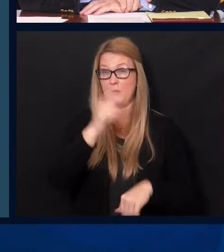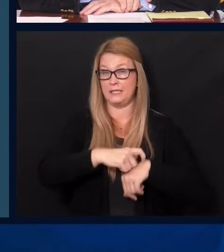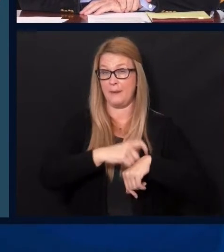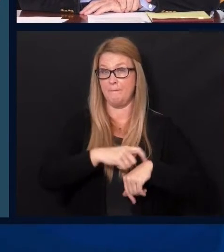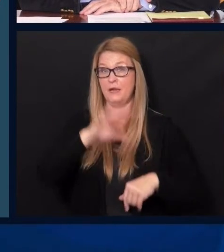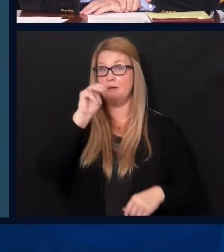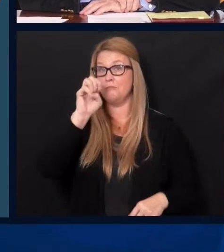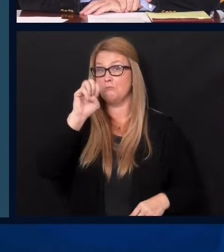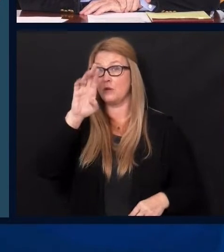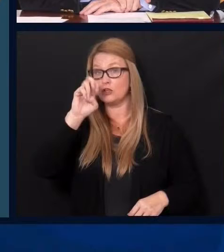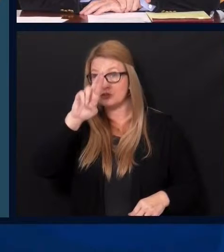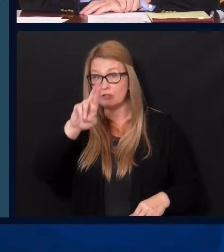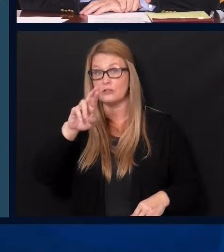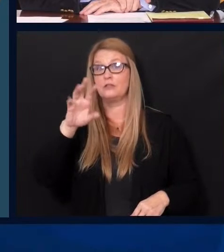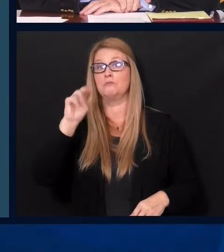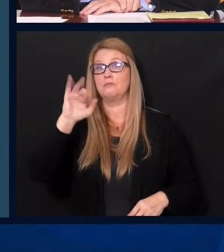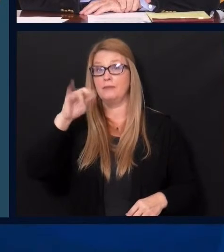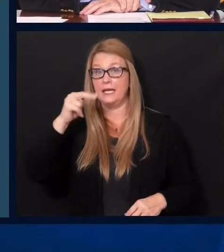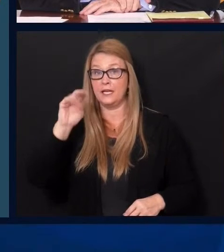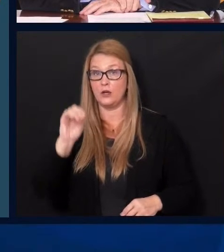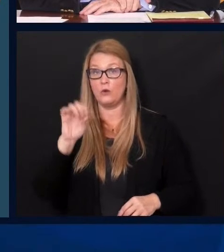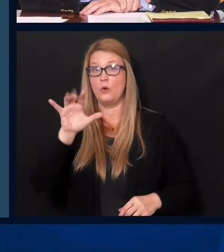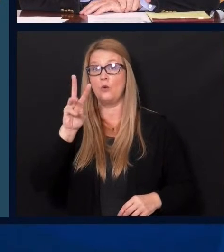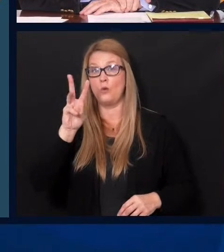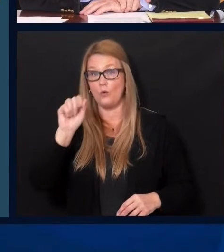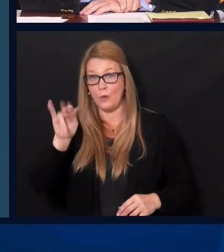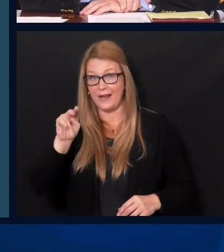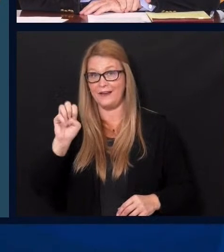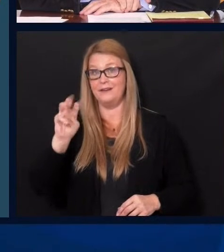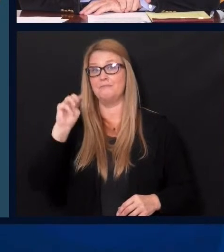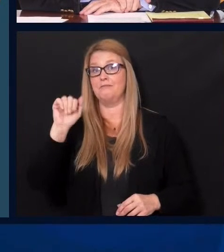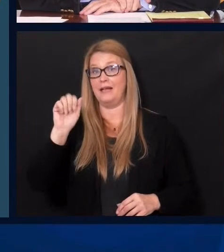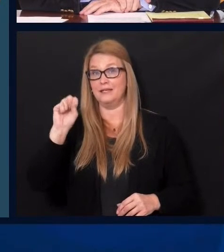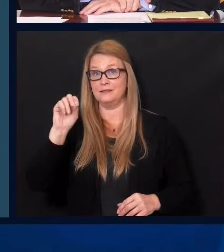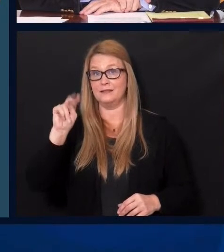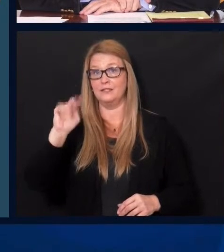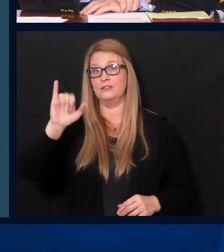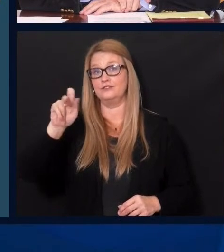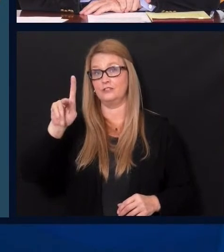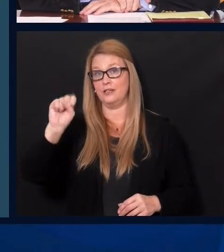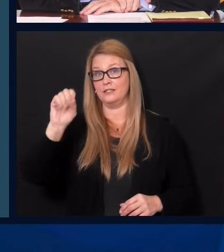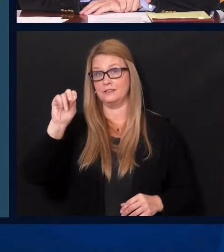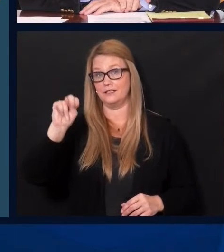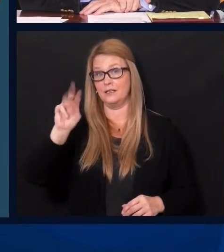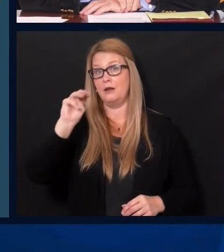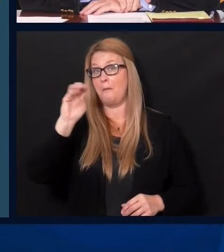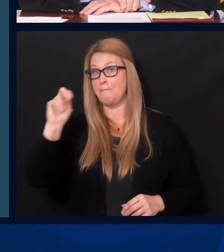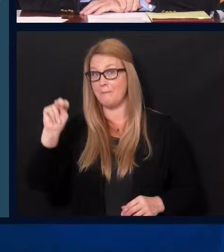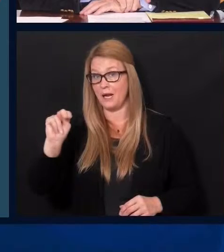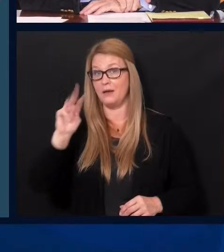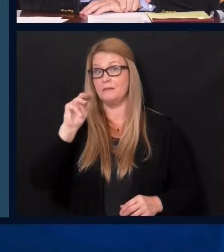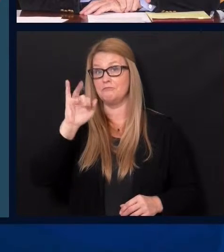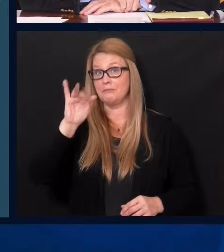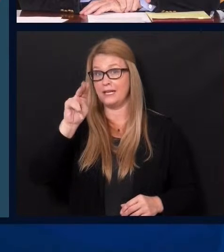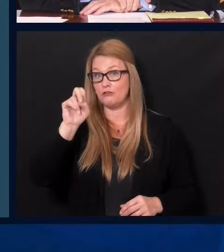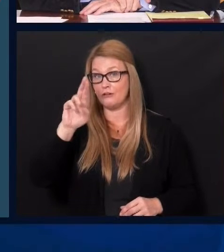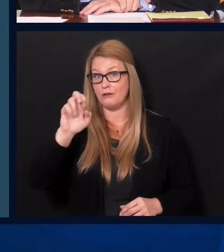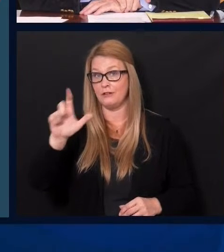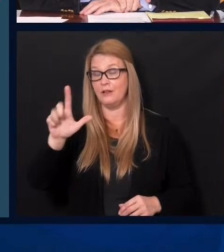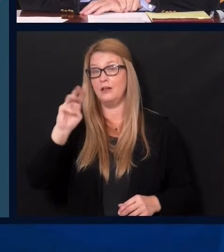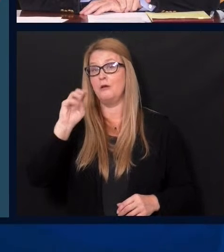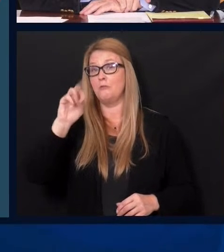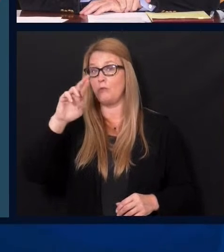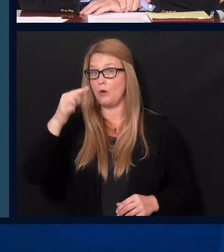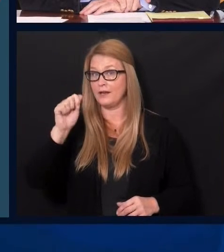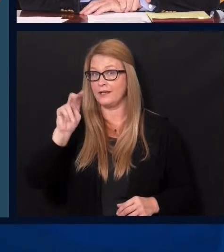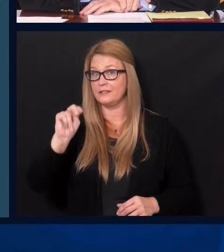in Mercer, Mingo, Wayne, Mason, Jackson, Monongahela, Mineral,